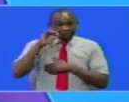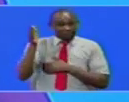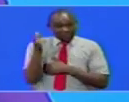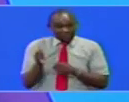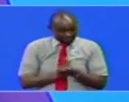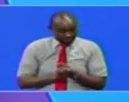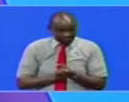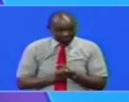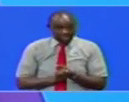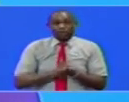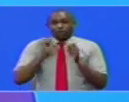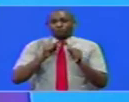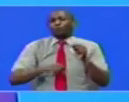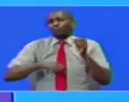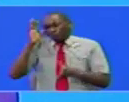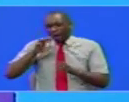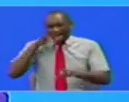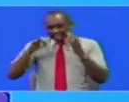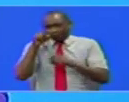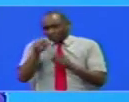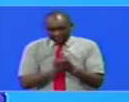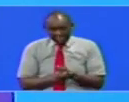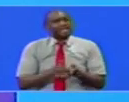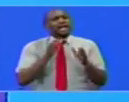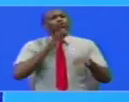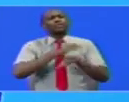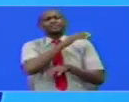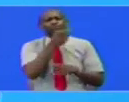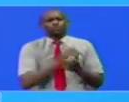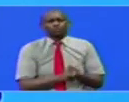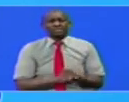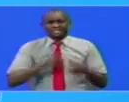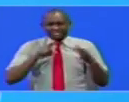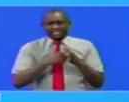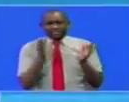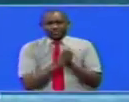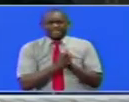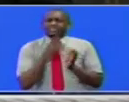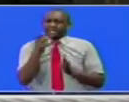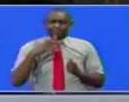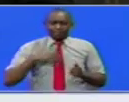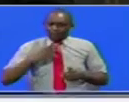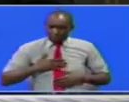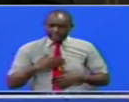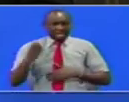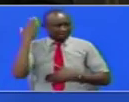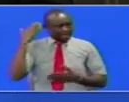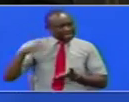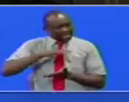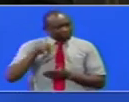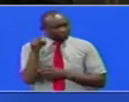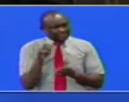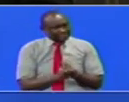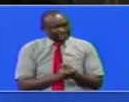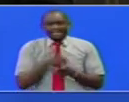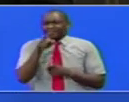Centre studios for just some more analysis on this. Patrick, good evening. Let's start with giving our viewers a background as